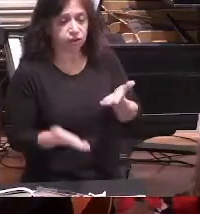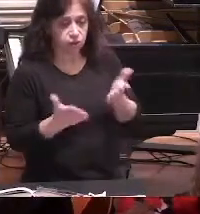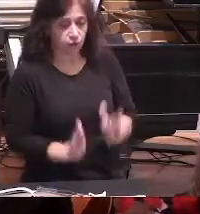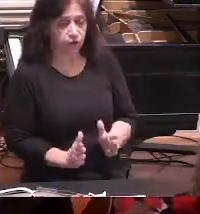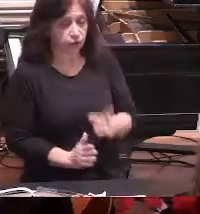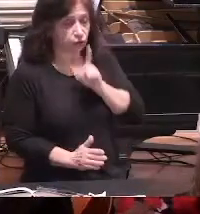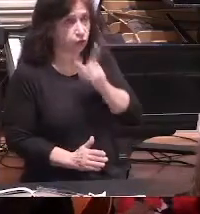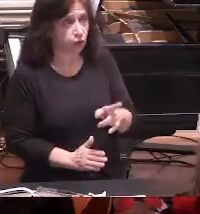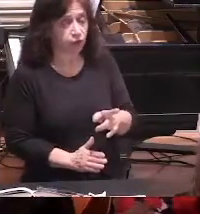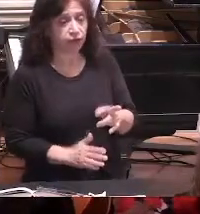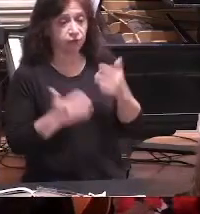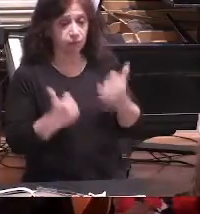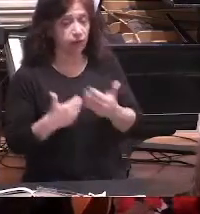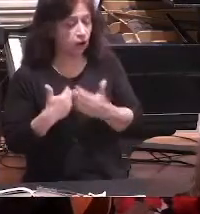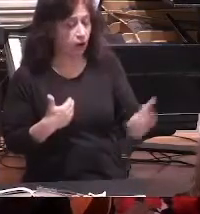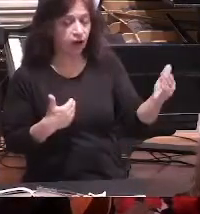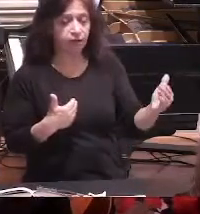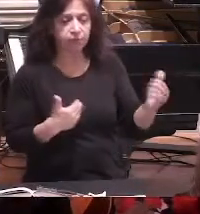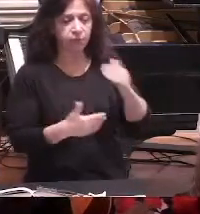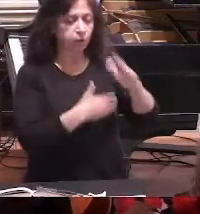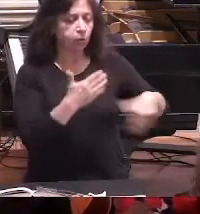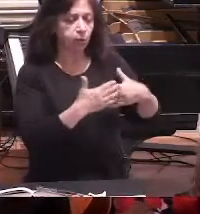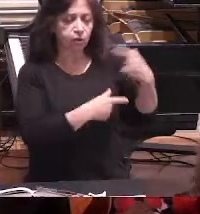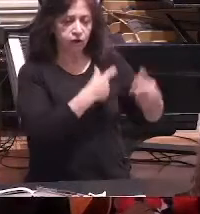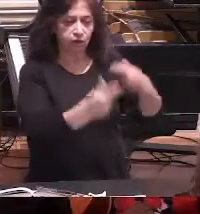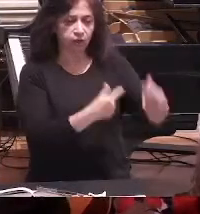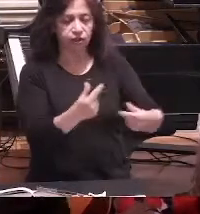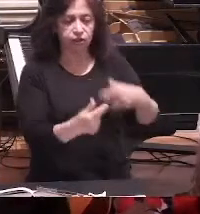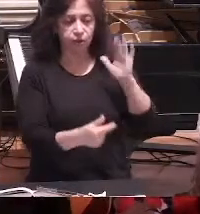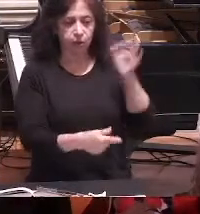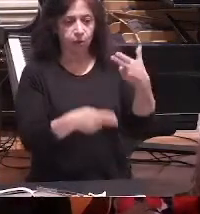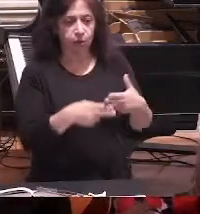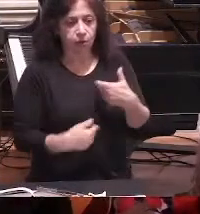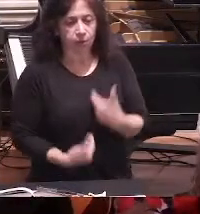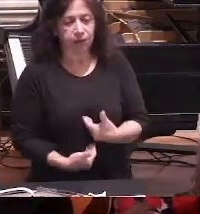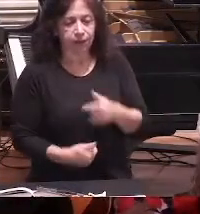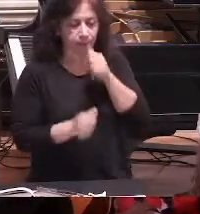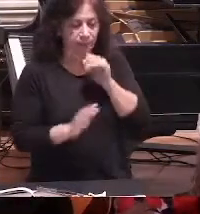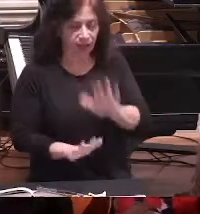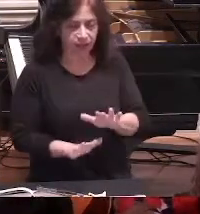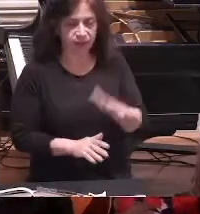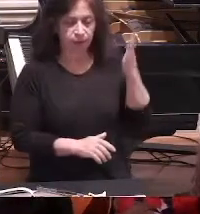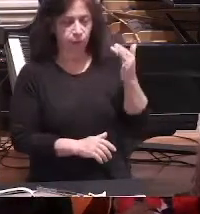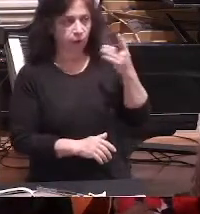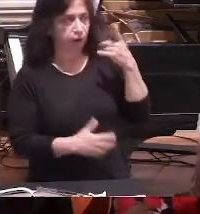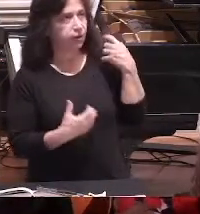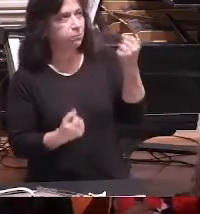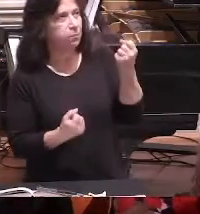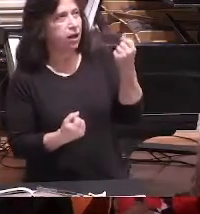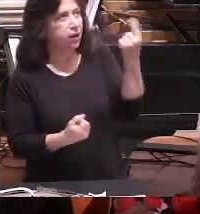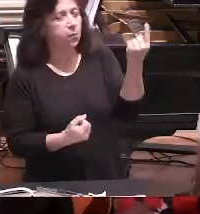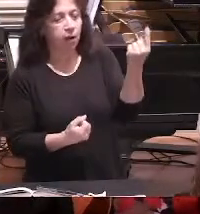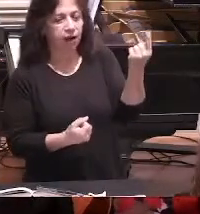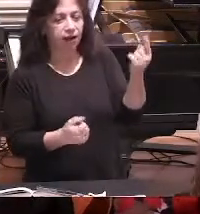Surely, from now on, all generations shall call me blessed, for the Mighty One has done